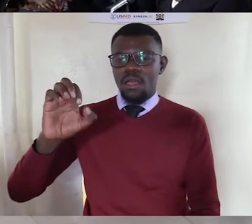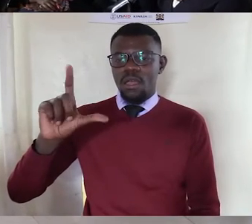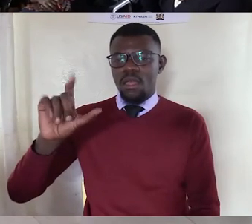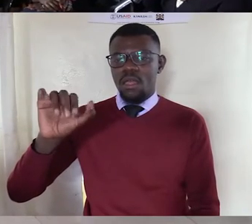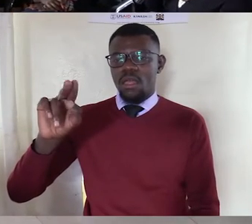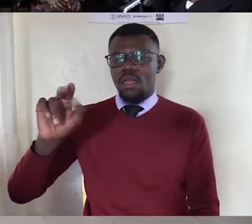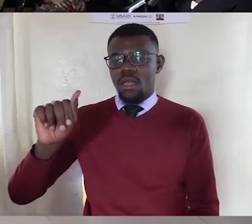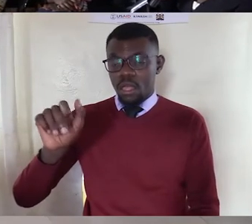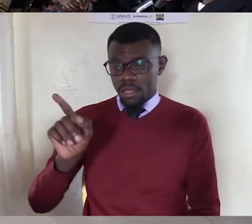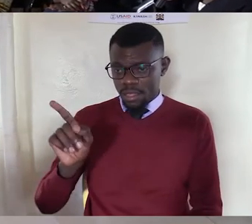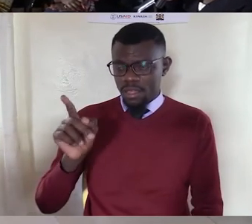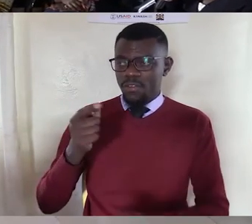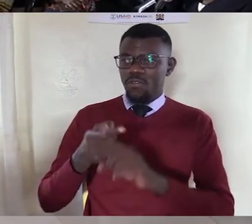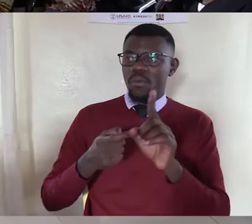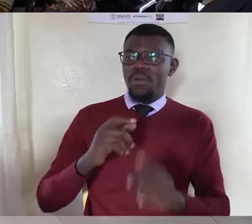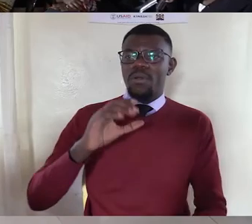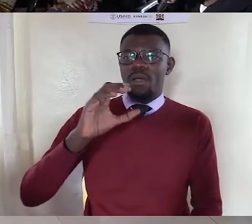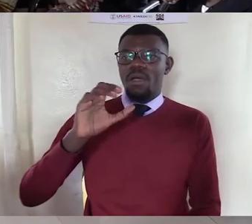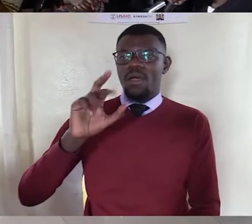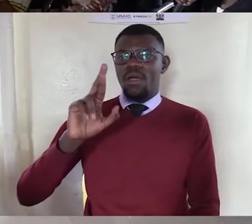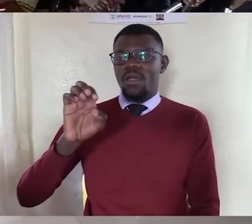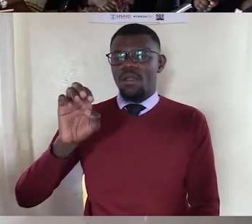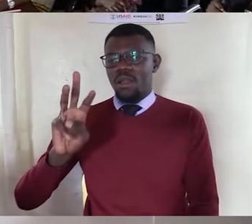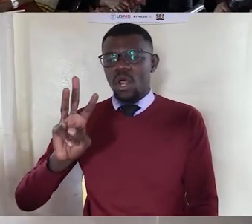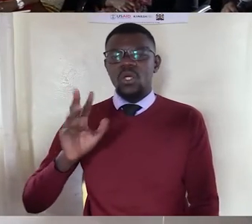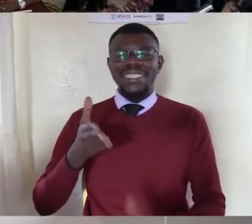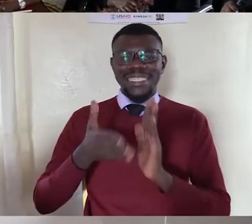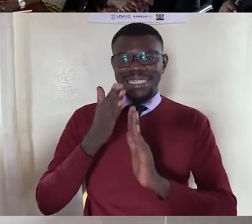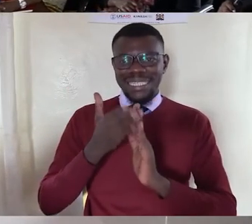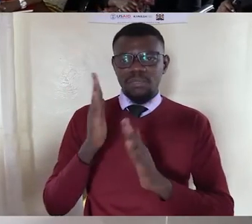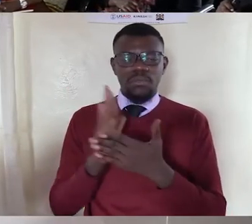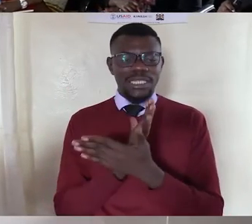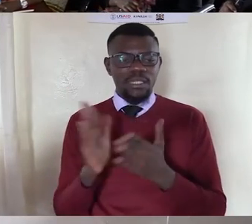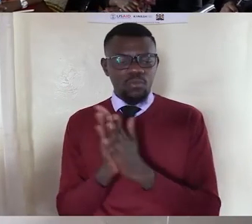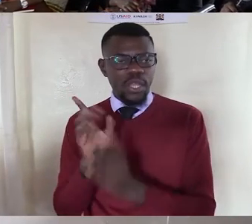Ms. Angelina is from CRU. Please share with us your quick